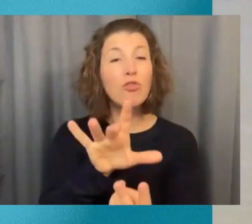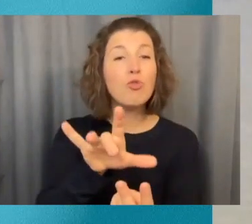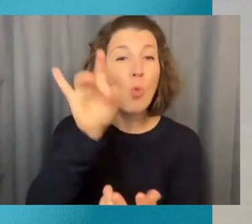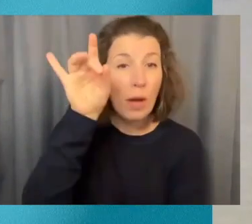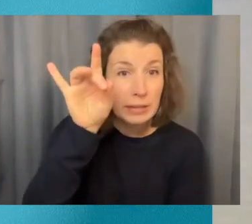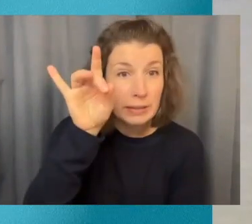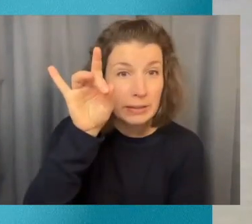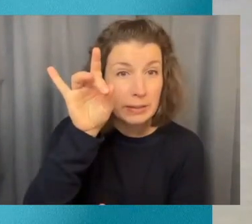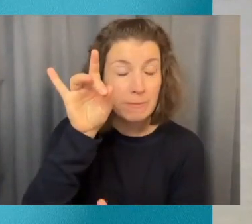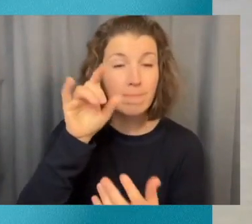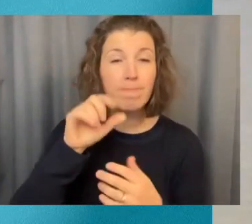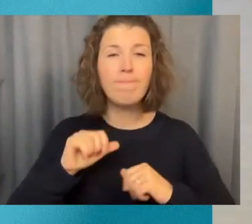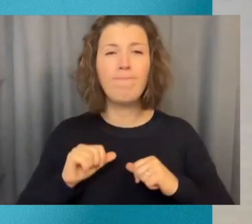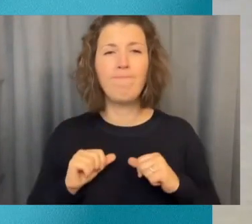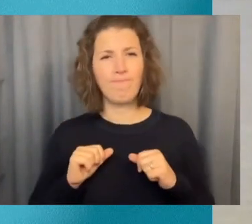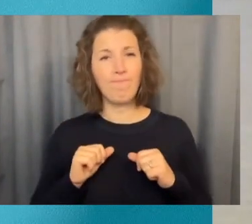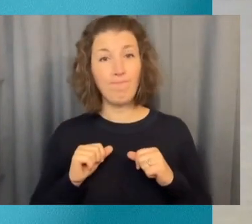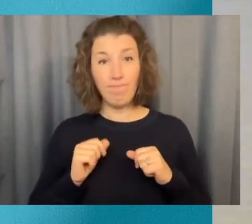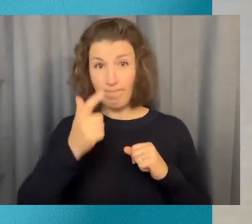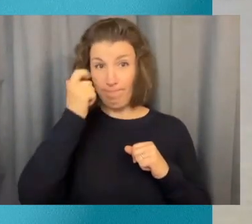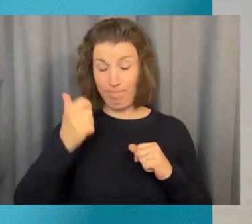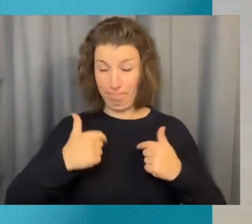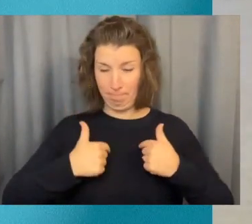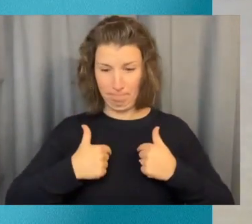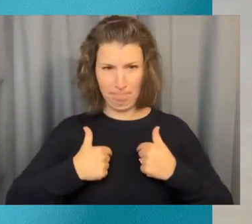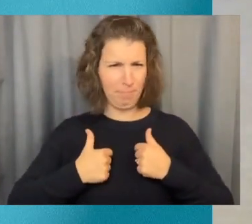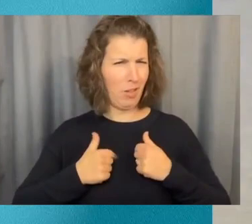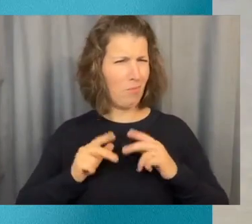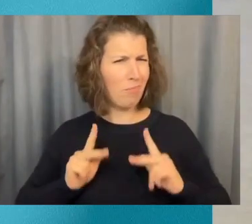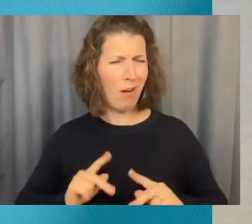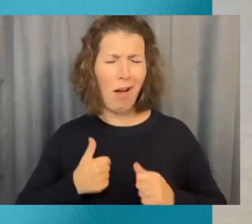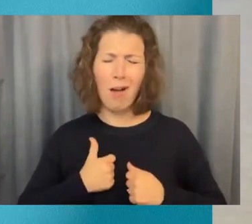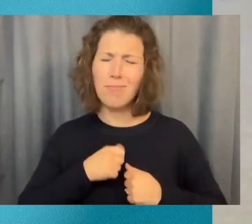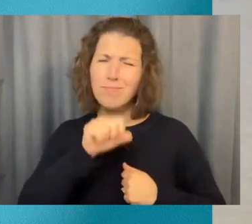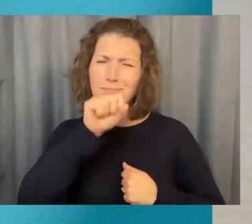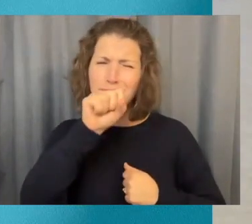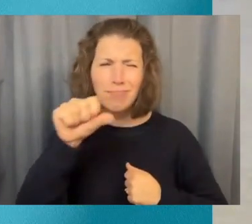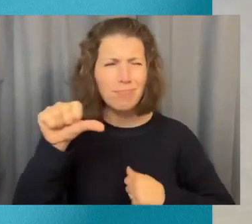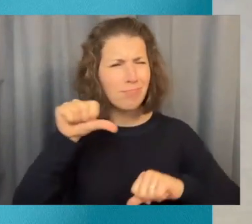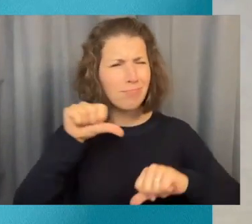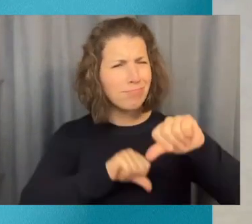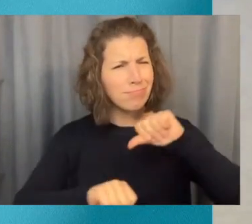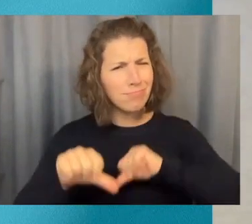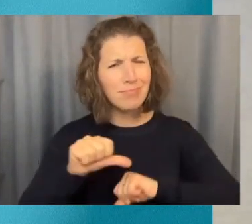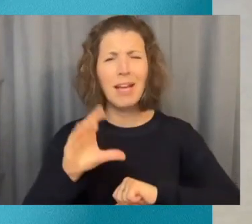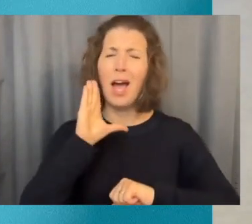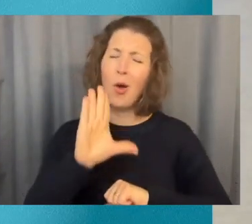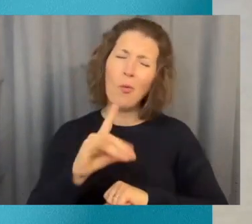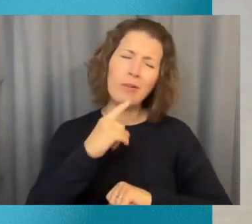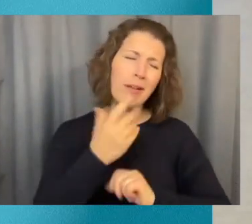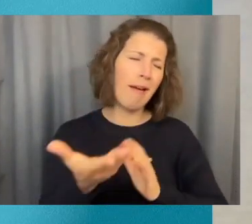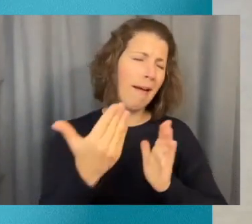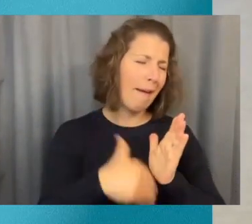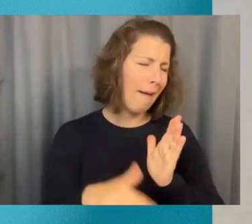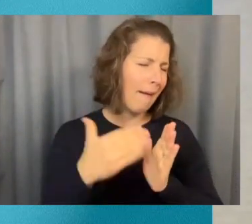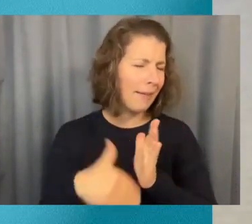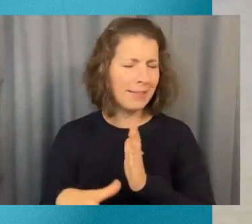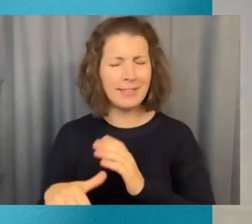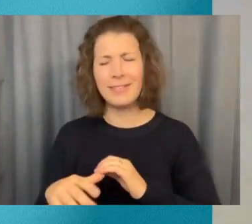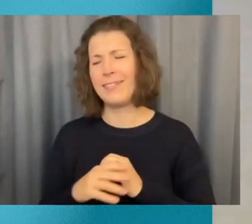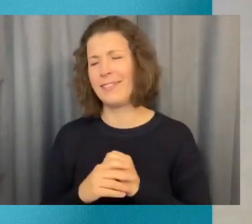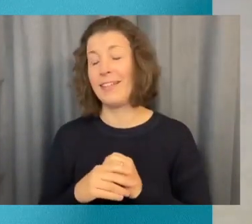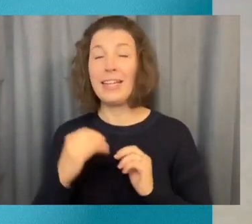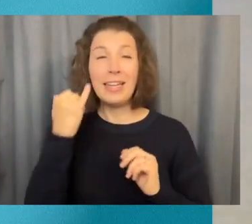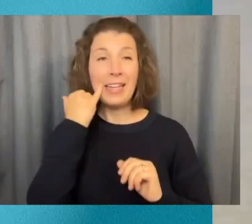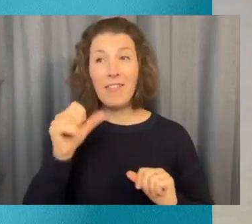because as a person who loves science, and I've said it and will continue to say it, if loving science is wrong, I don't want